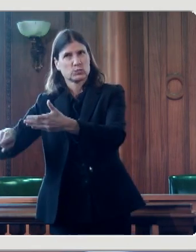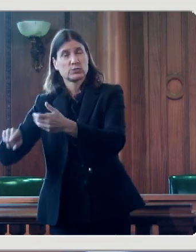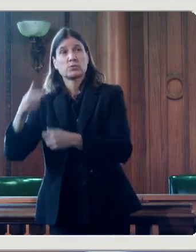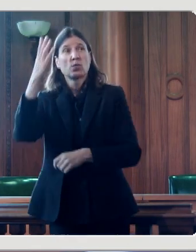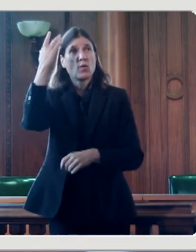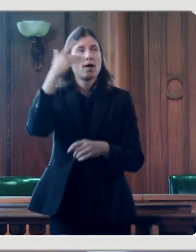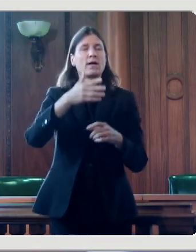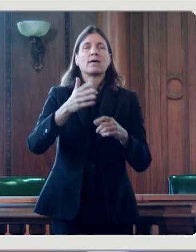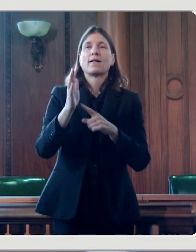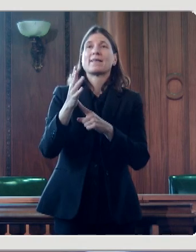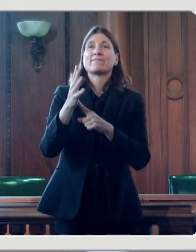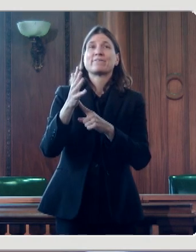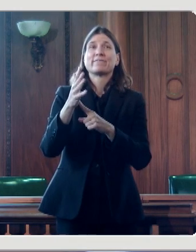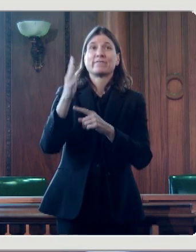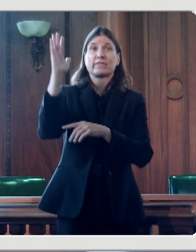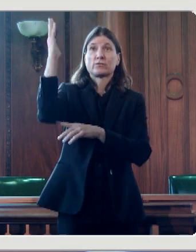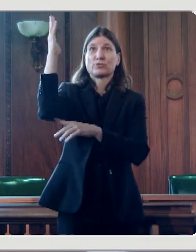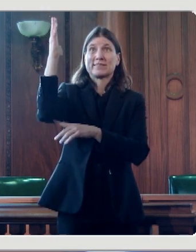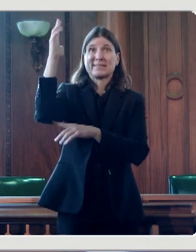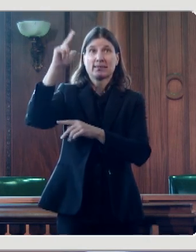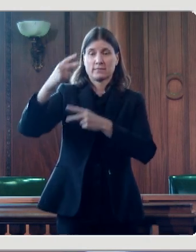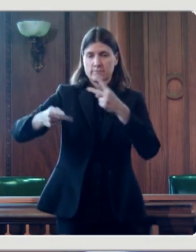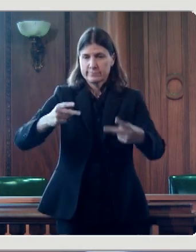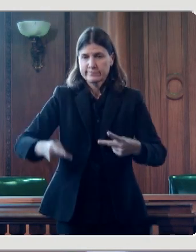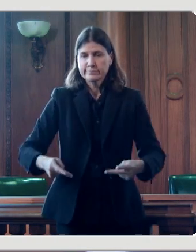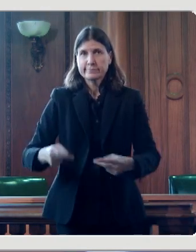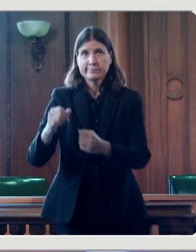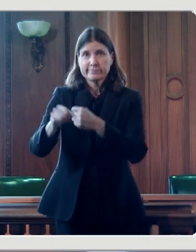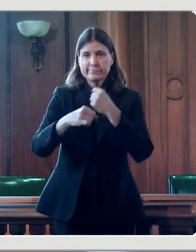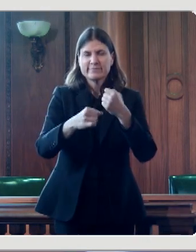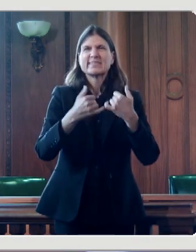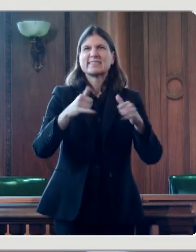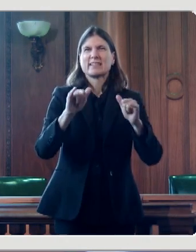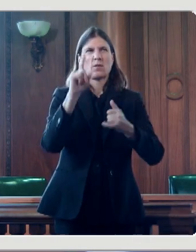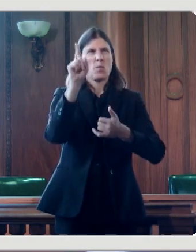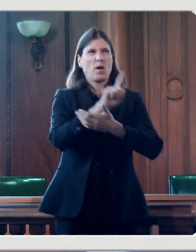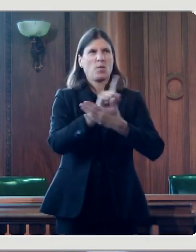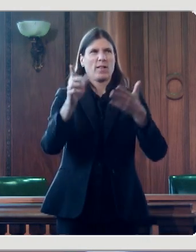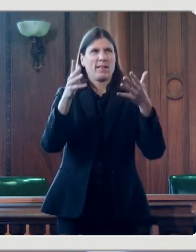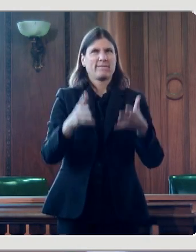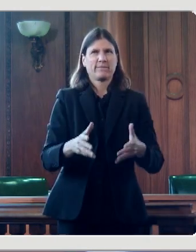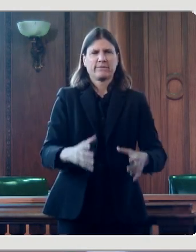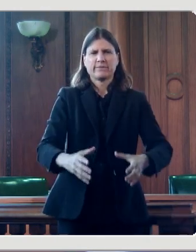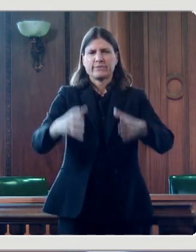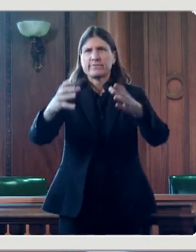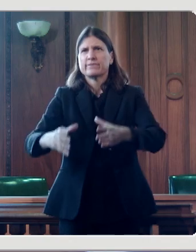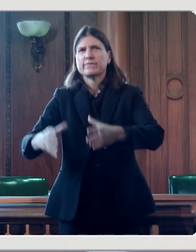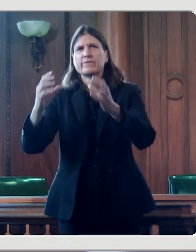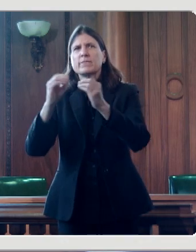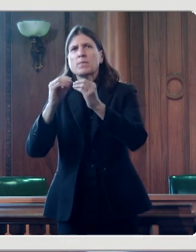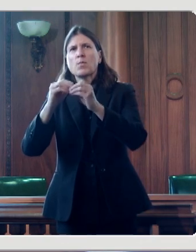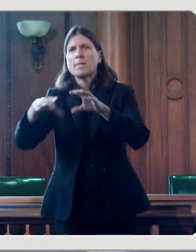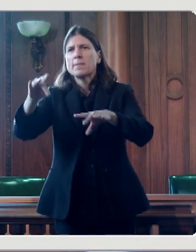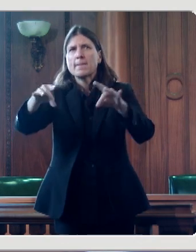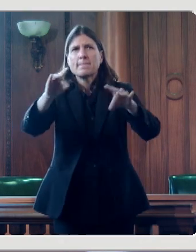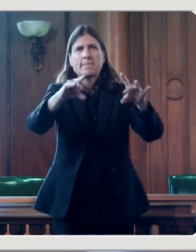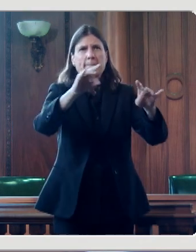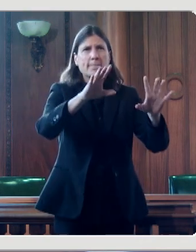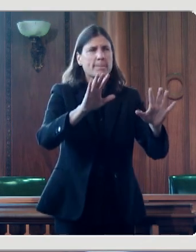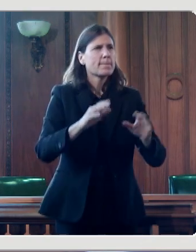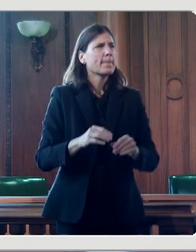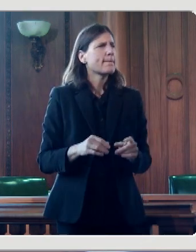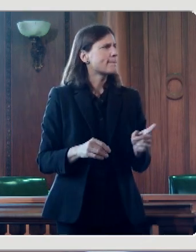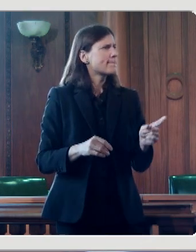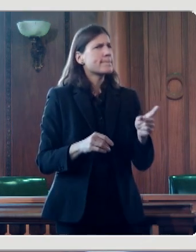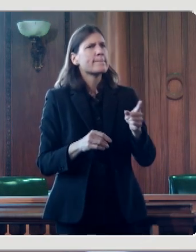out yesterday and last night treating the streets, and we wasn't that bad of a storm on it, but to make sure that the streets